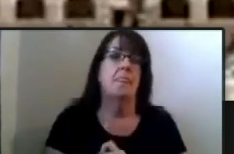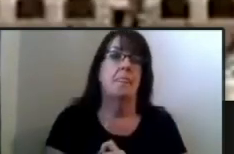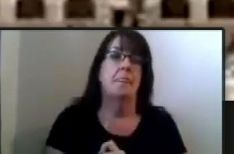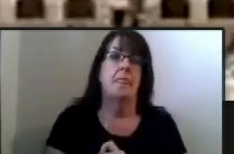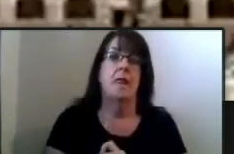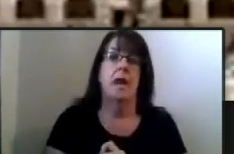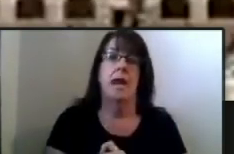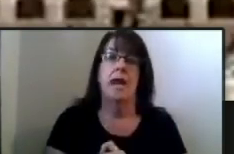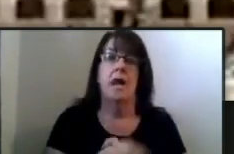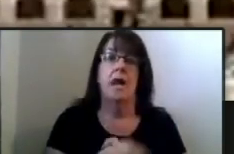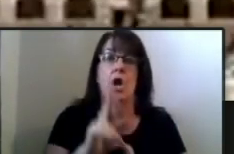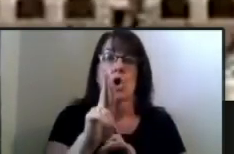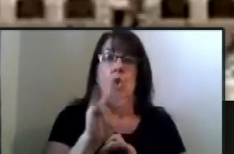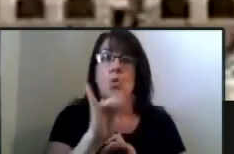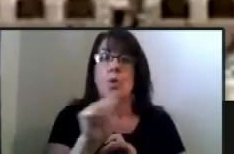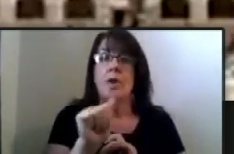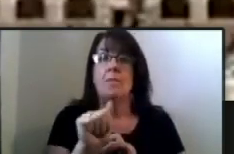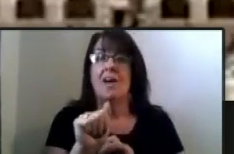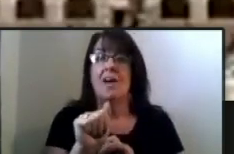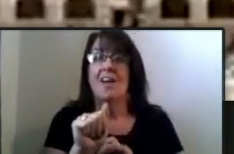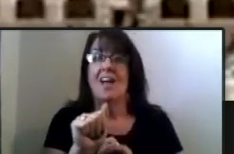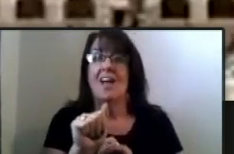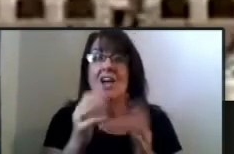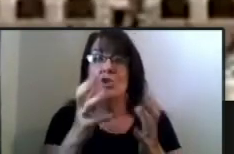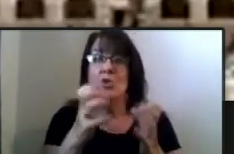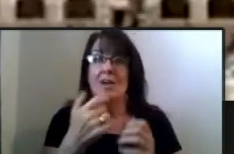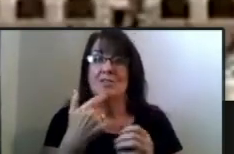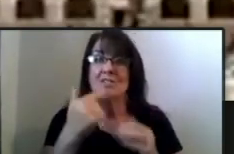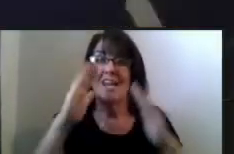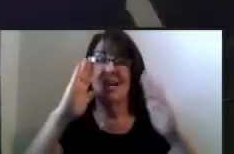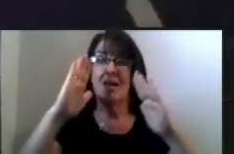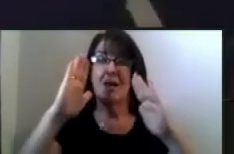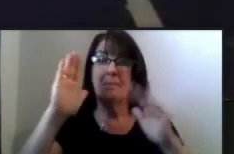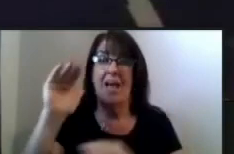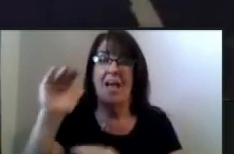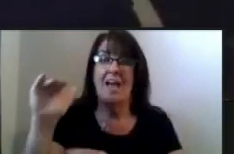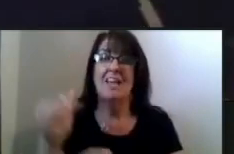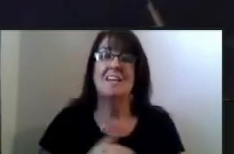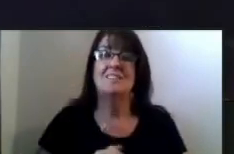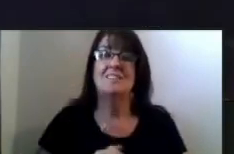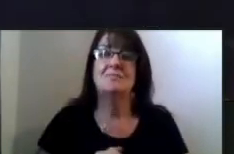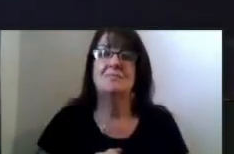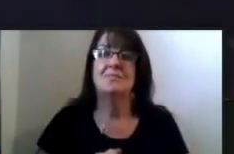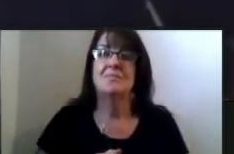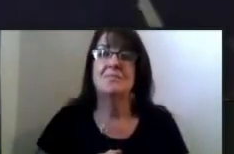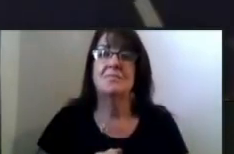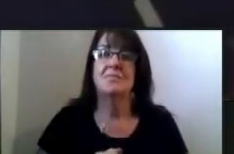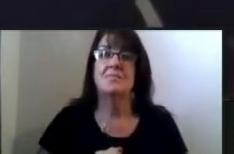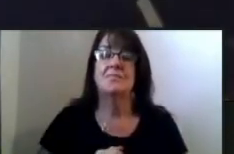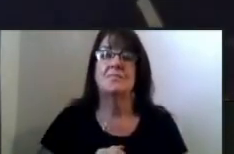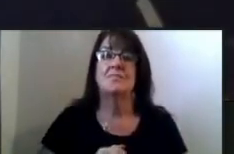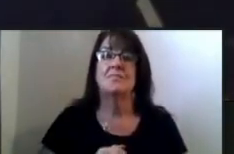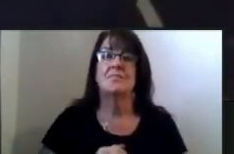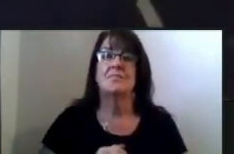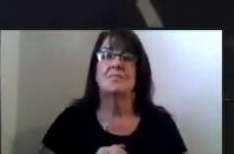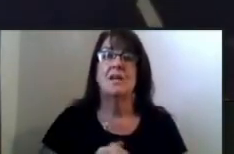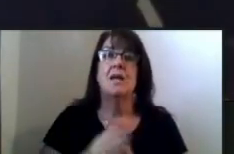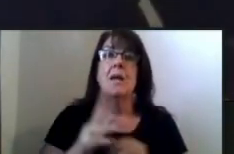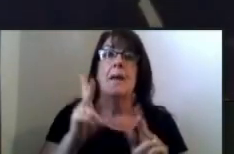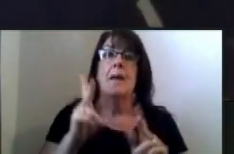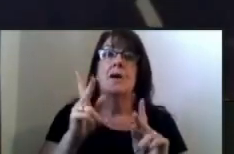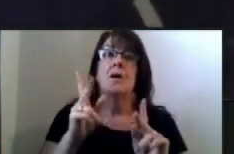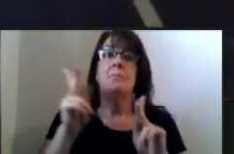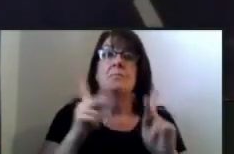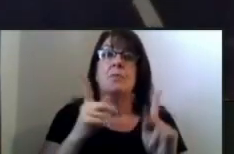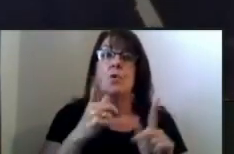Rima, would you like to us off from a goodbye? Yes. Kalam Tukhir, Eid Mubarak to everyone celebrating, and